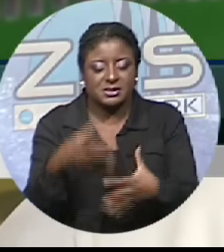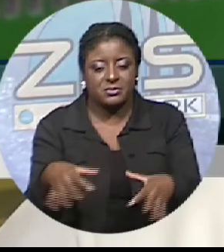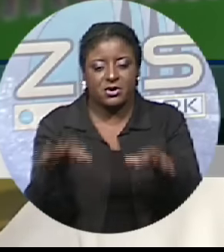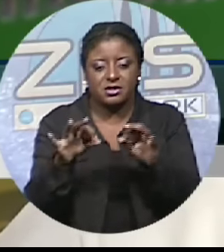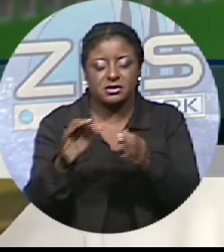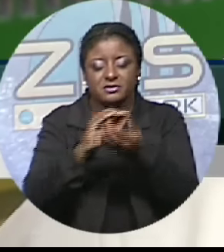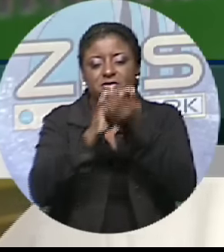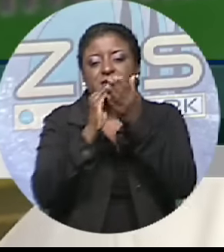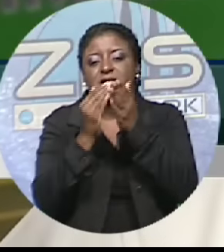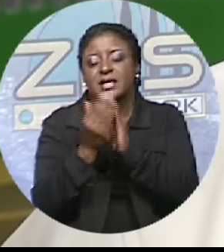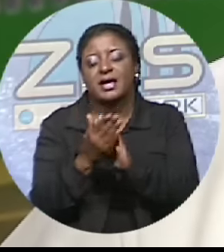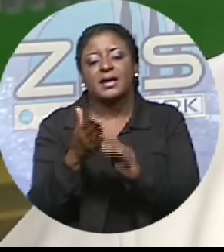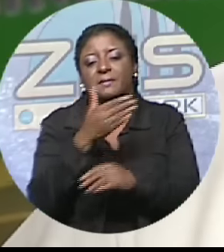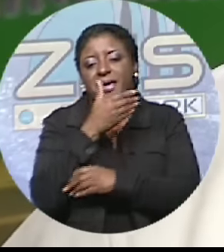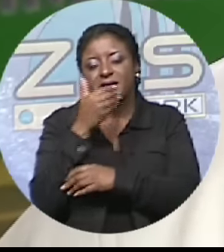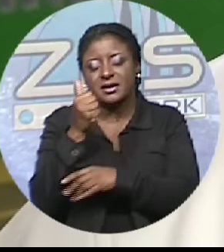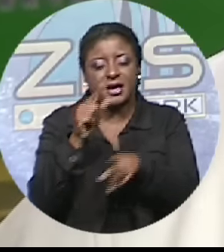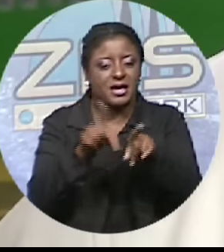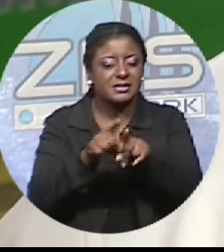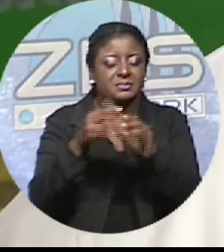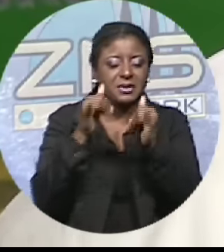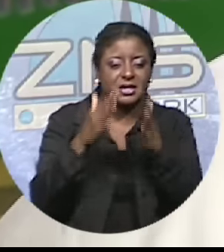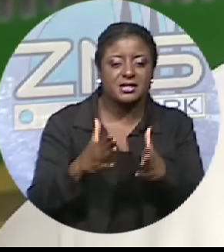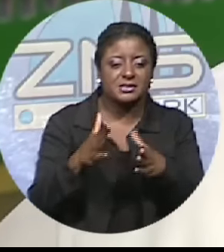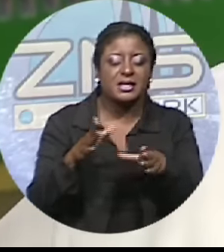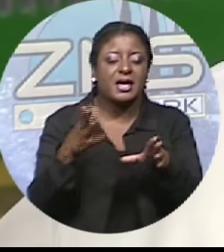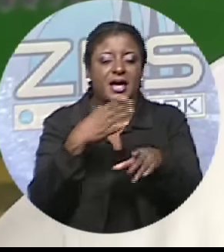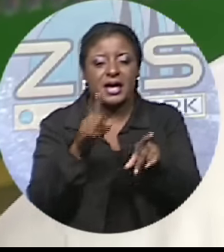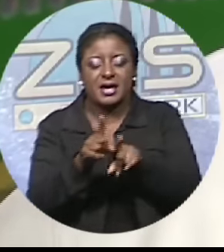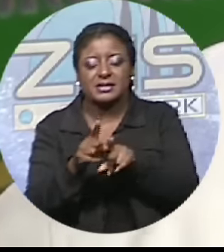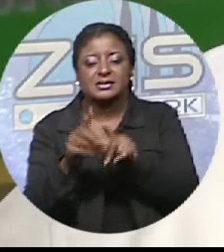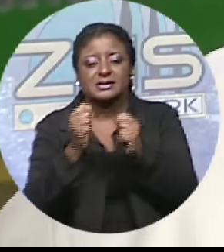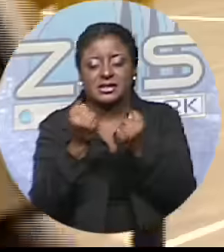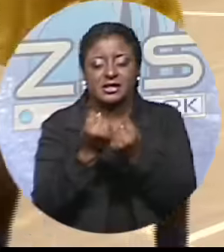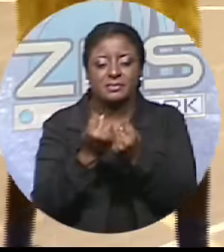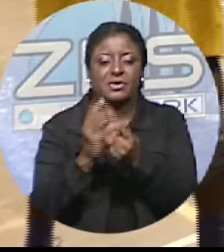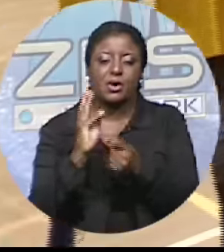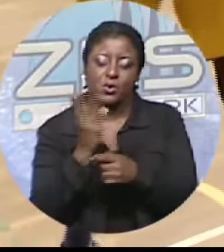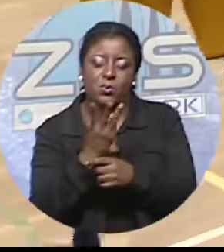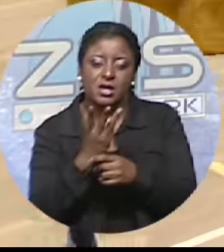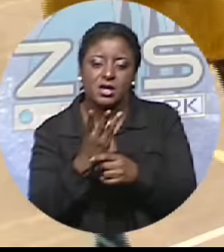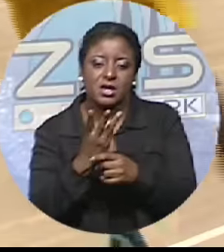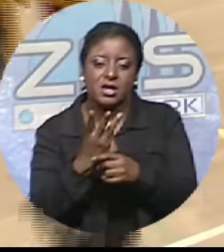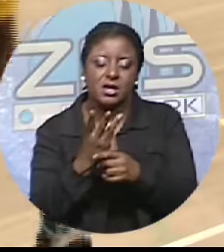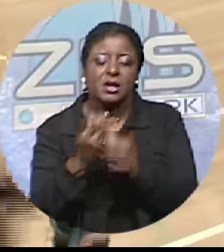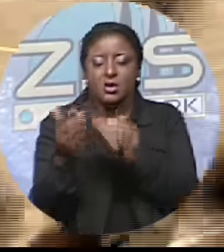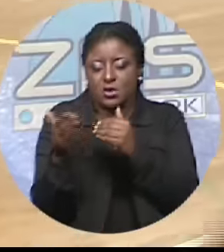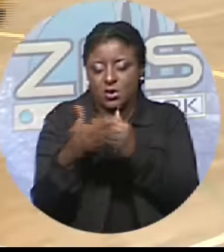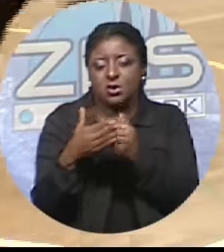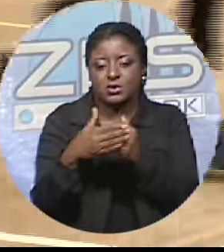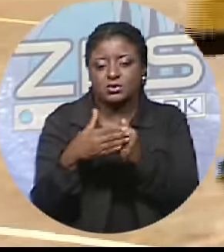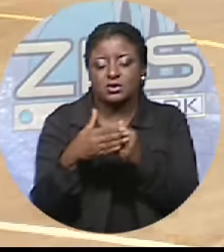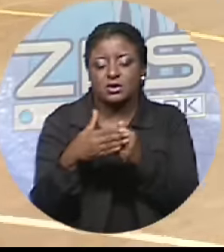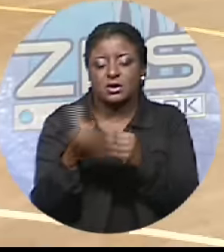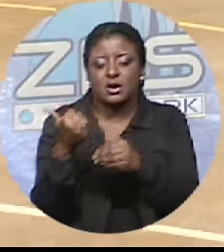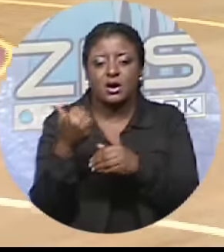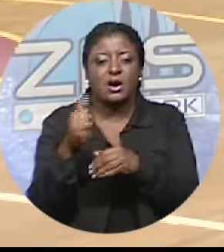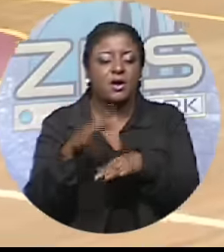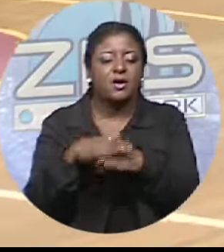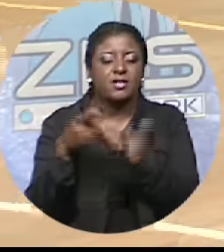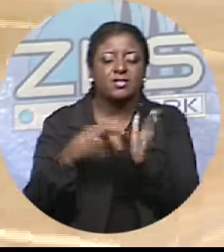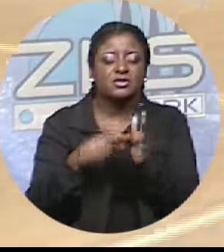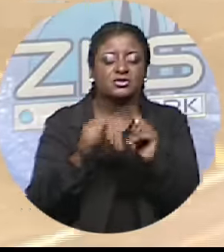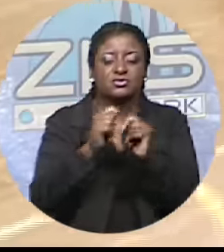better as players and as a team. We really bonded on the trip. We saw DeAndre Ayton over there. He's dominating